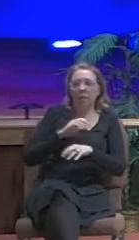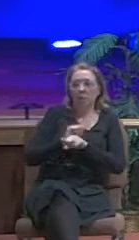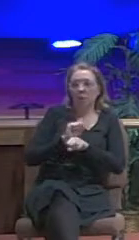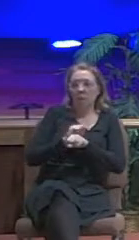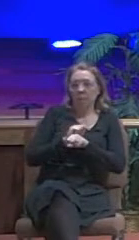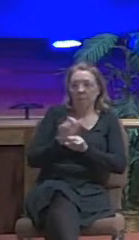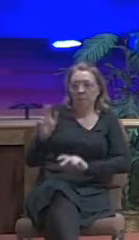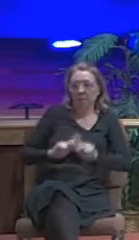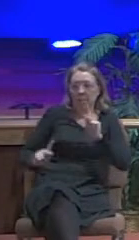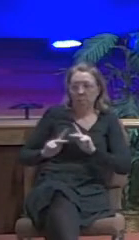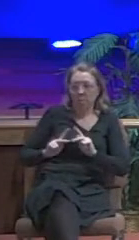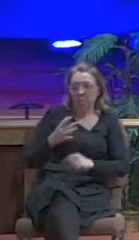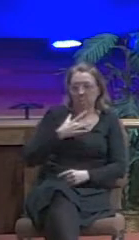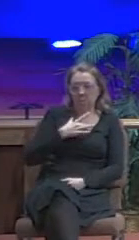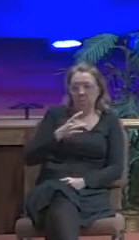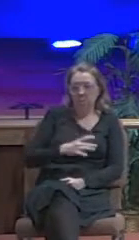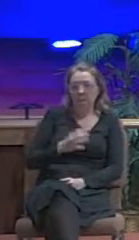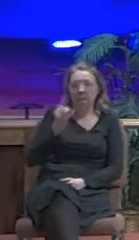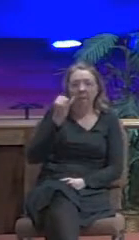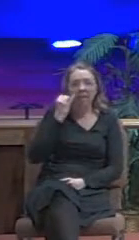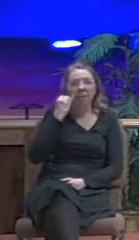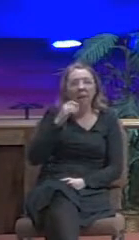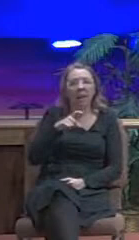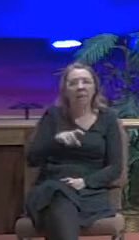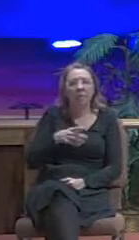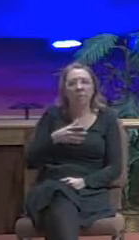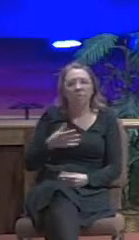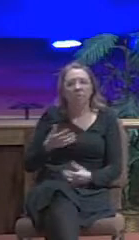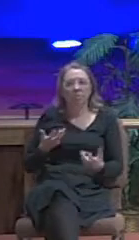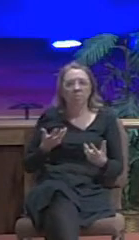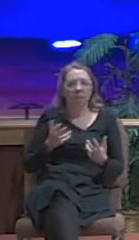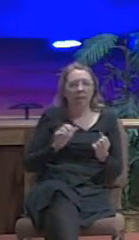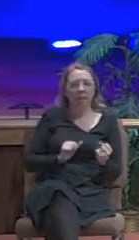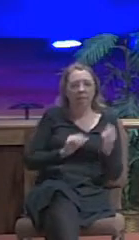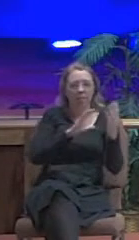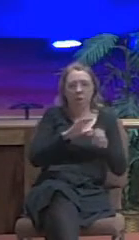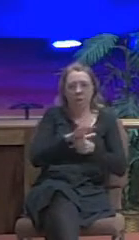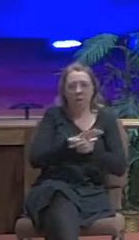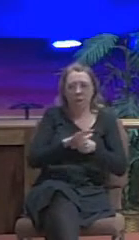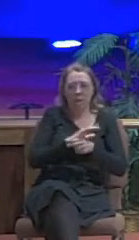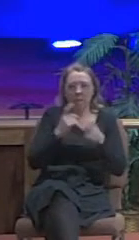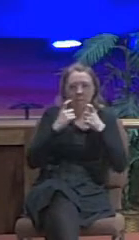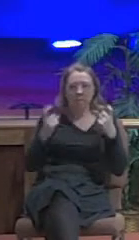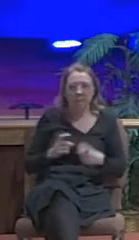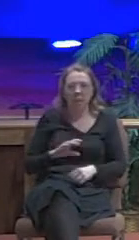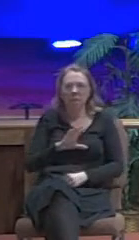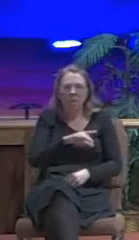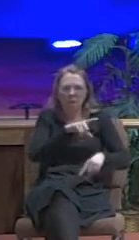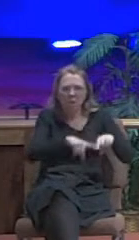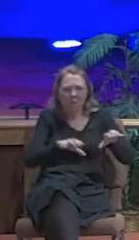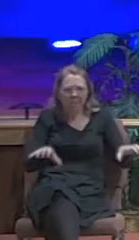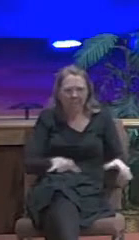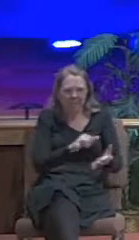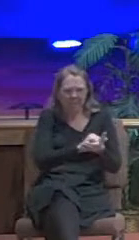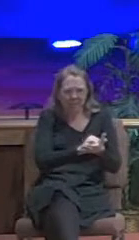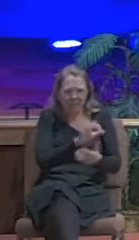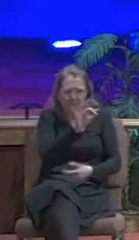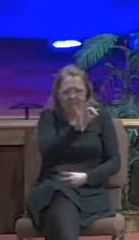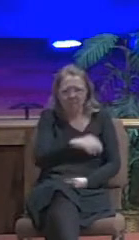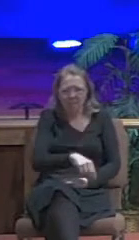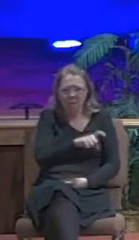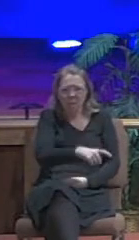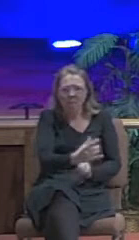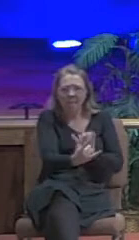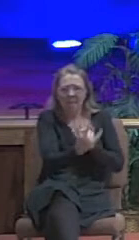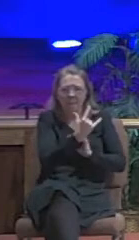confront areas of sin. You can't do that, Pastor. You need to love me. Oh, I love you. Don't get me wrong.